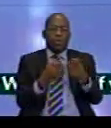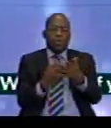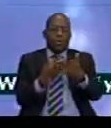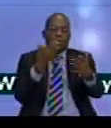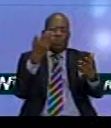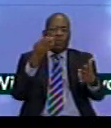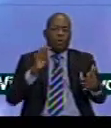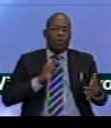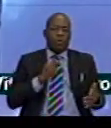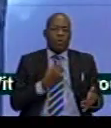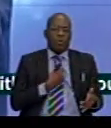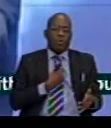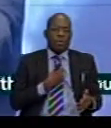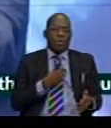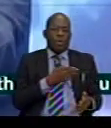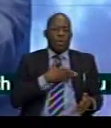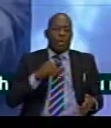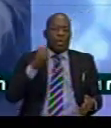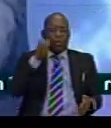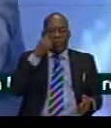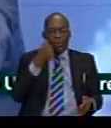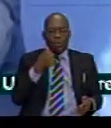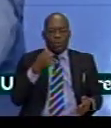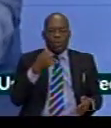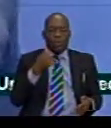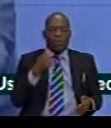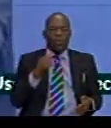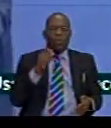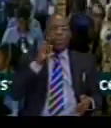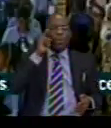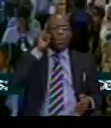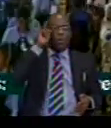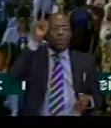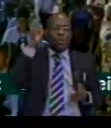tomorrow, you bring us back here.